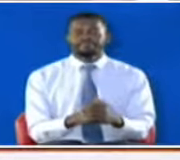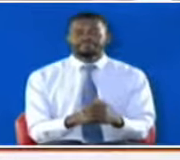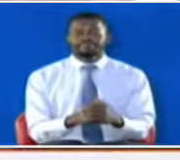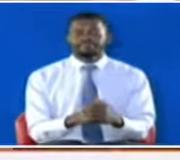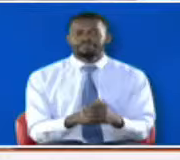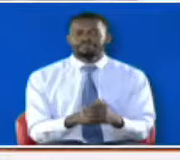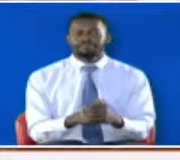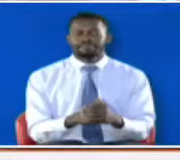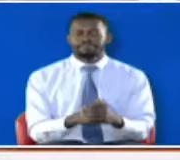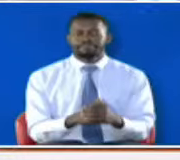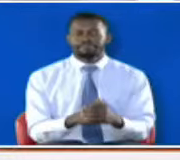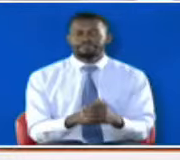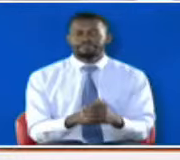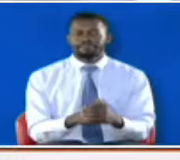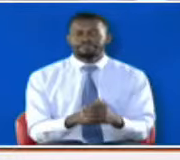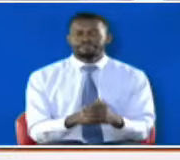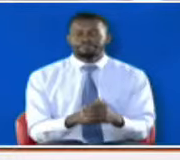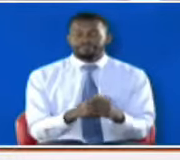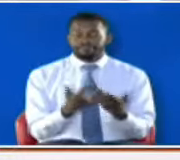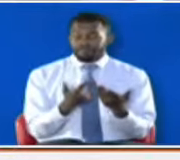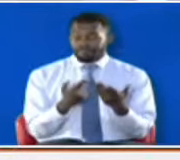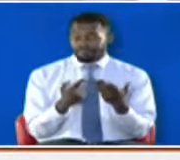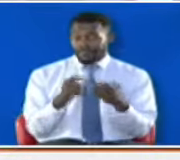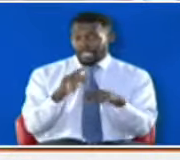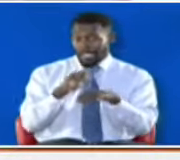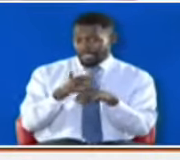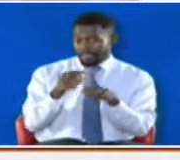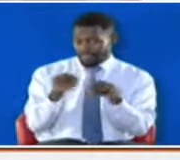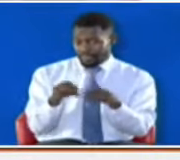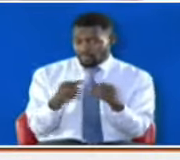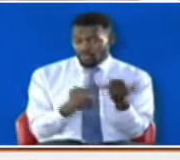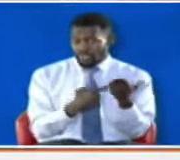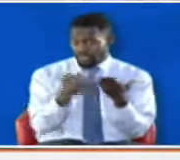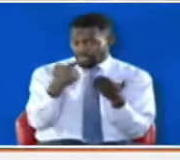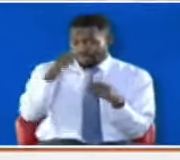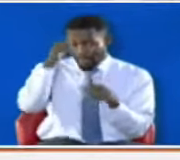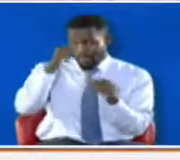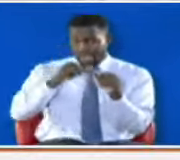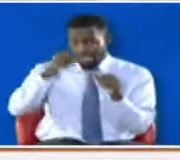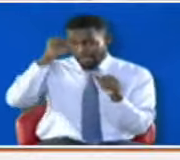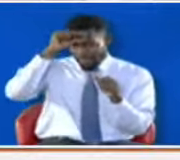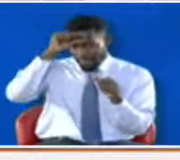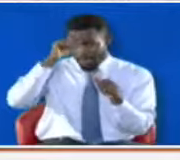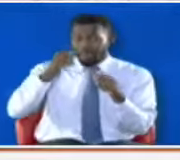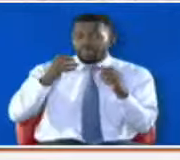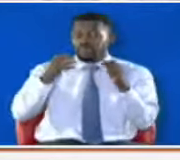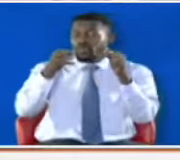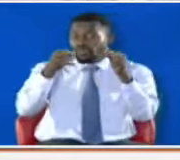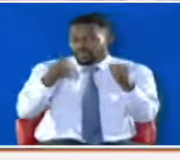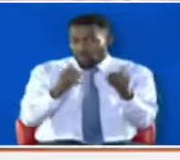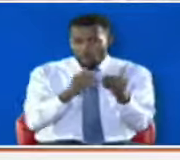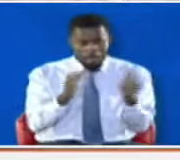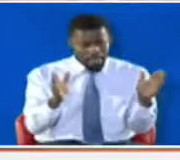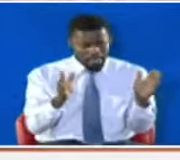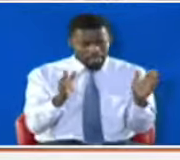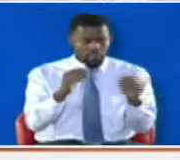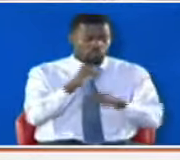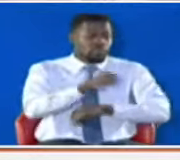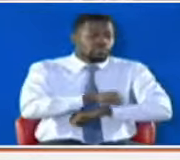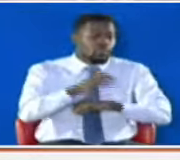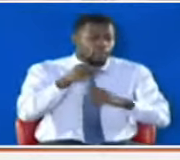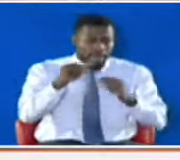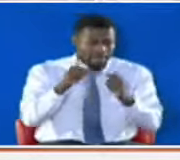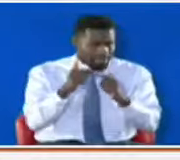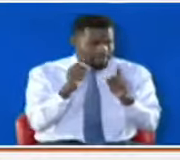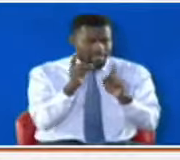The word do, so you use the correct. Earlier this week, the government postponed the reopening of schools previously scheduled for 29th